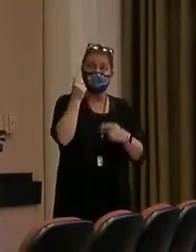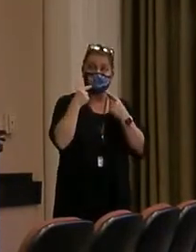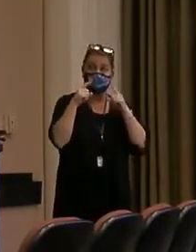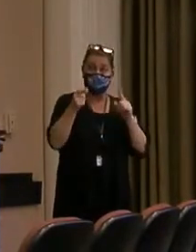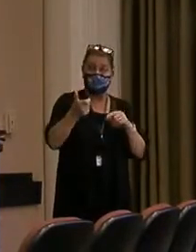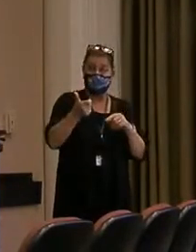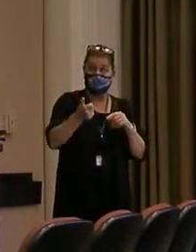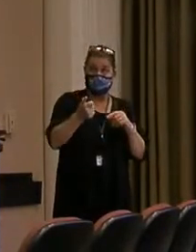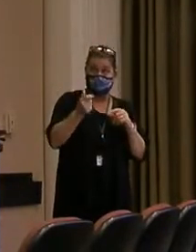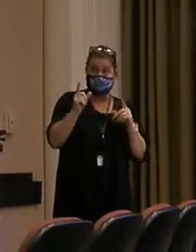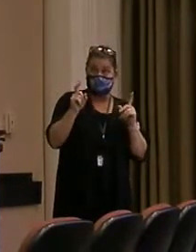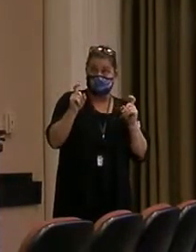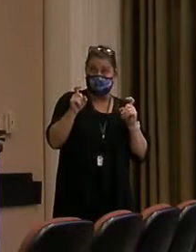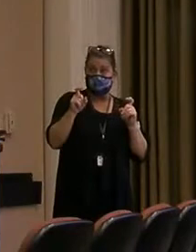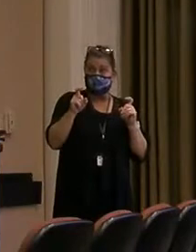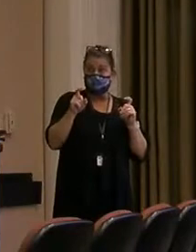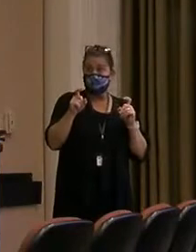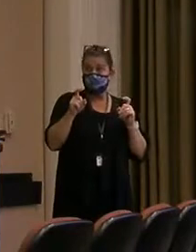do I do this?